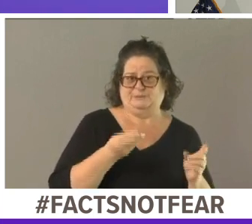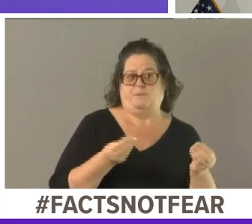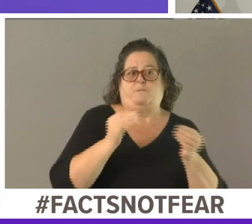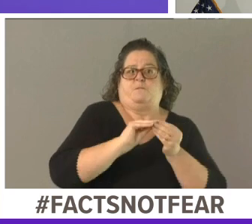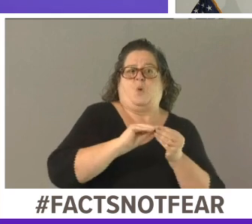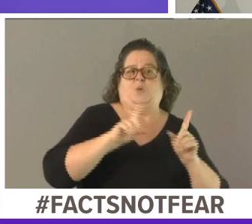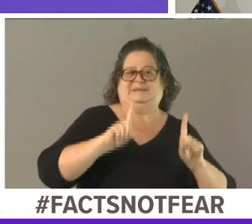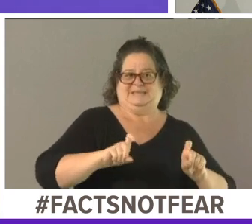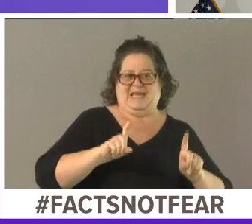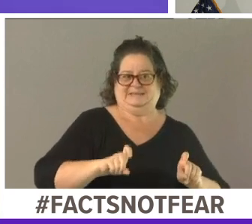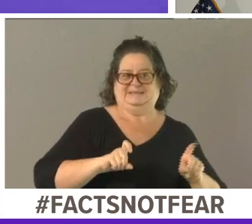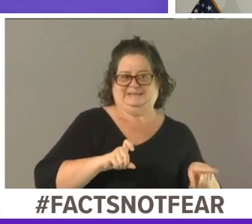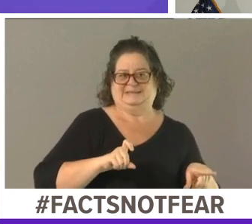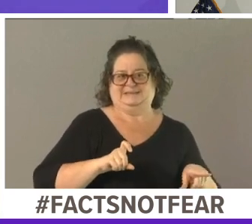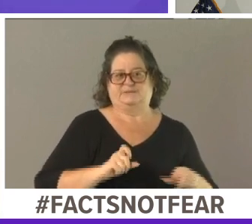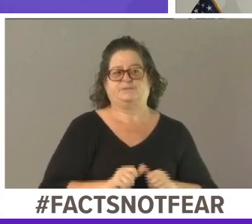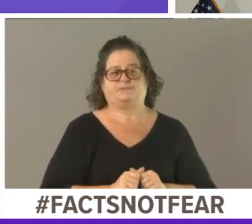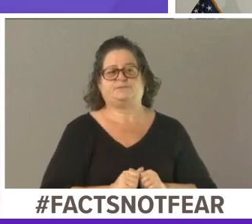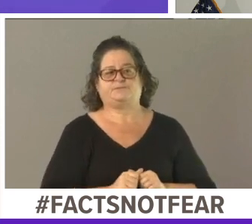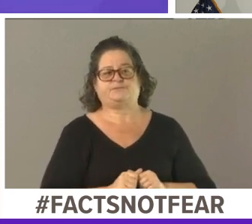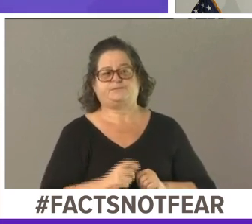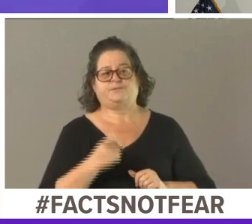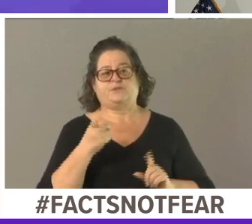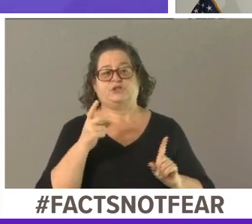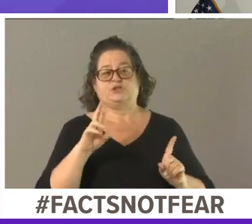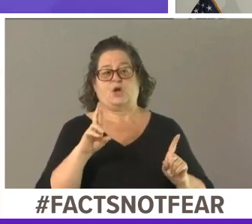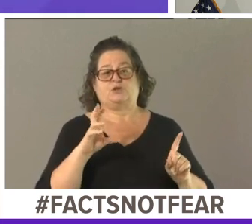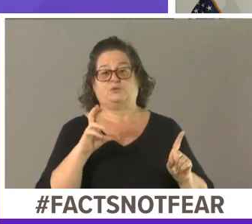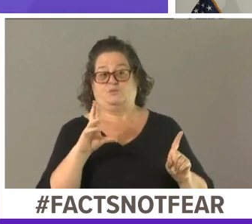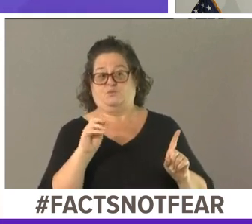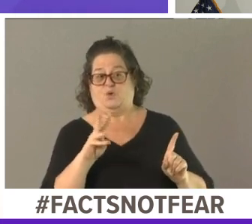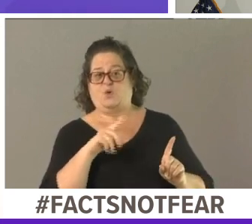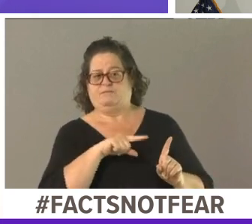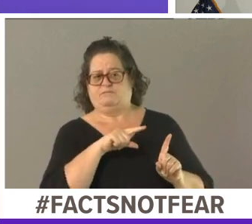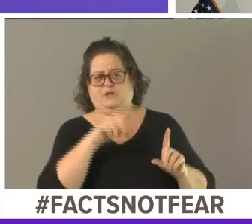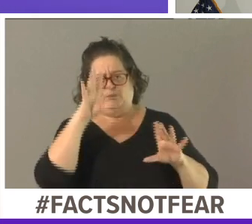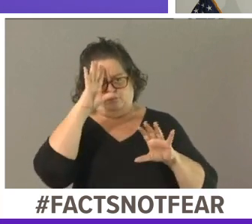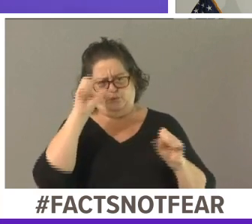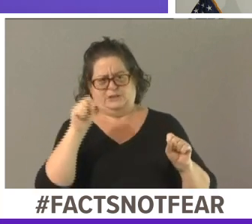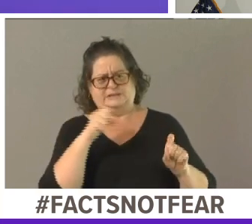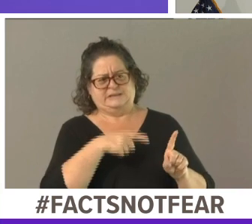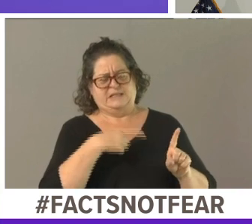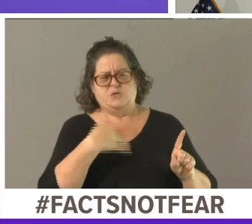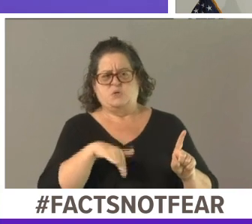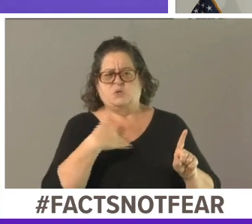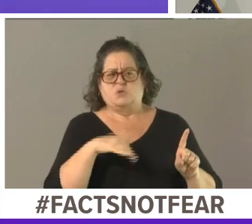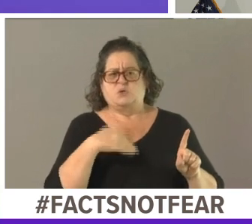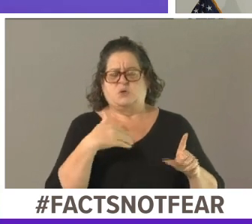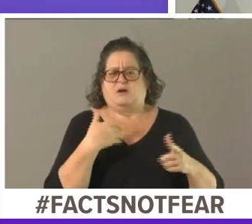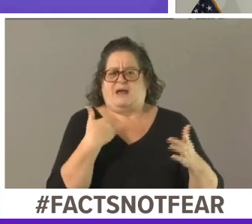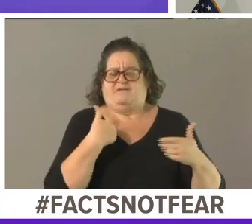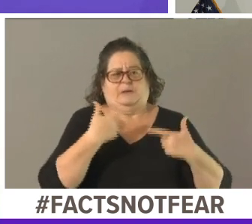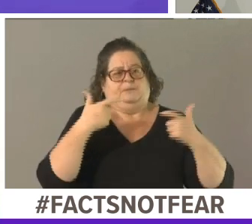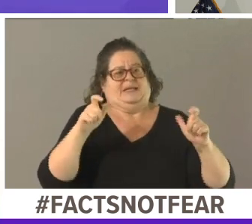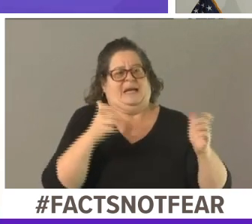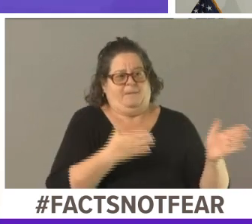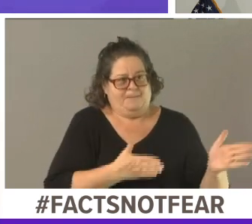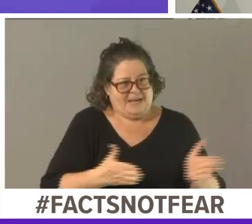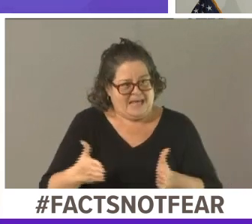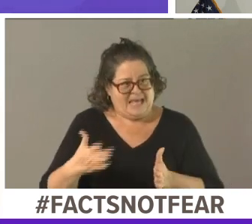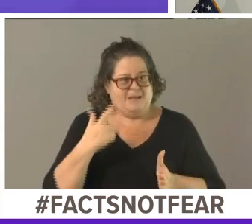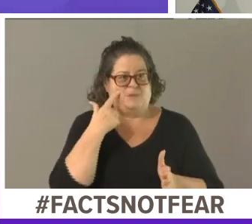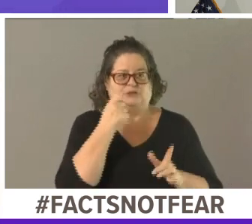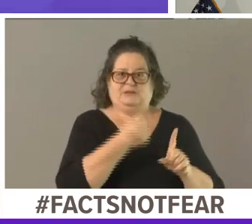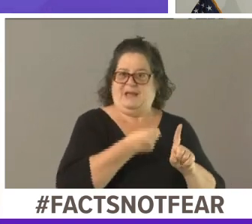as always, has big plans on how this testing can affect life at the university level for Arizona State